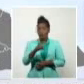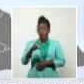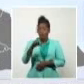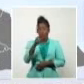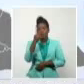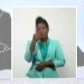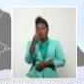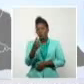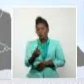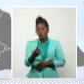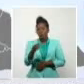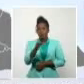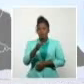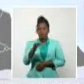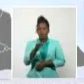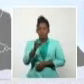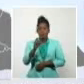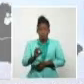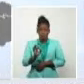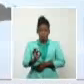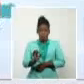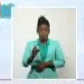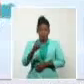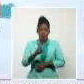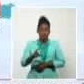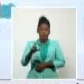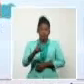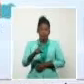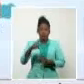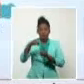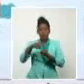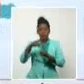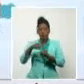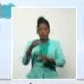579 have a stable clinical evolution.